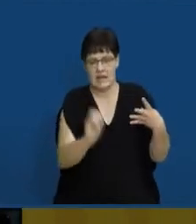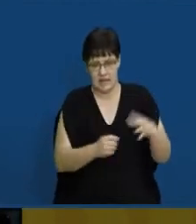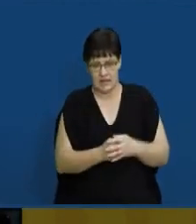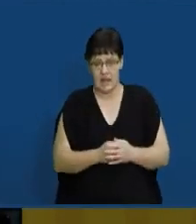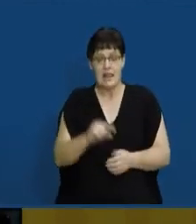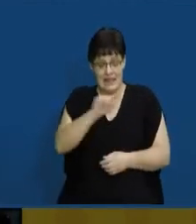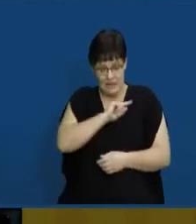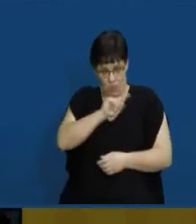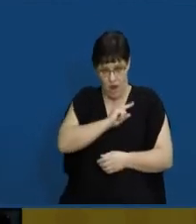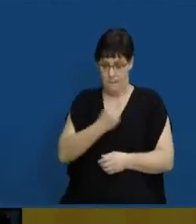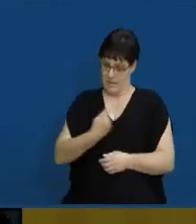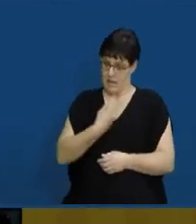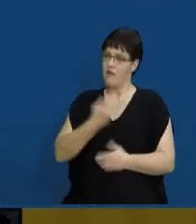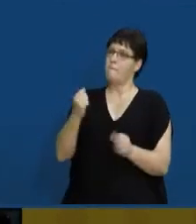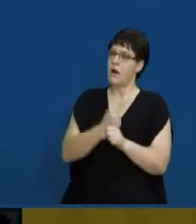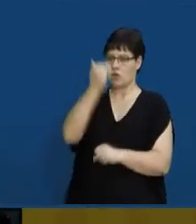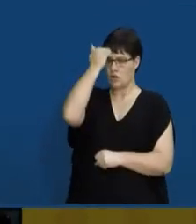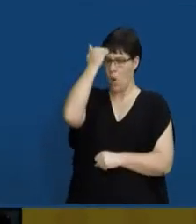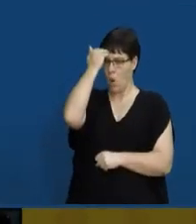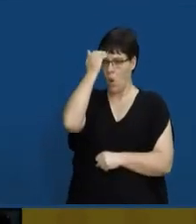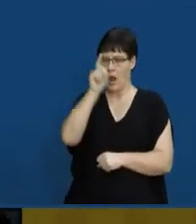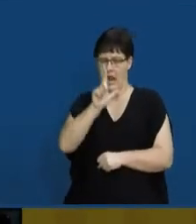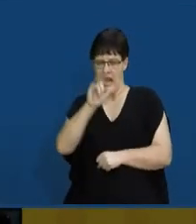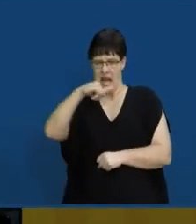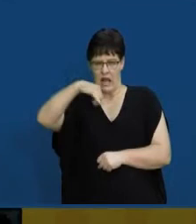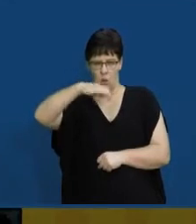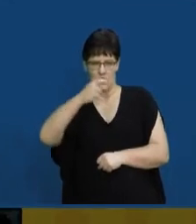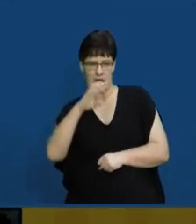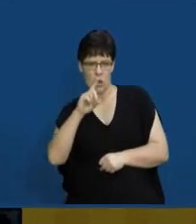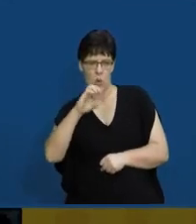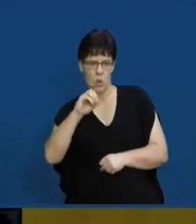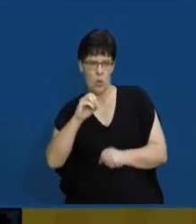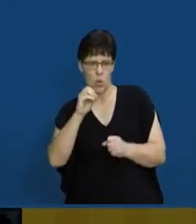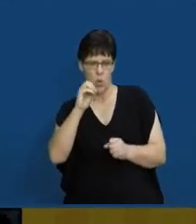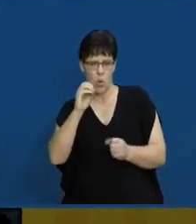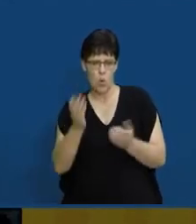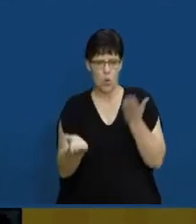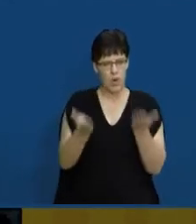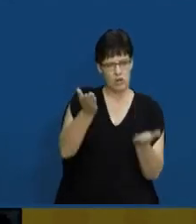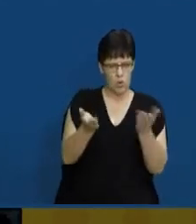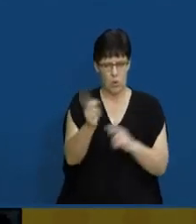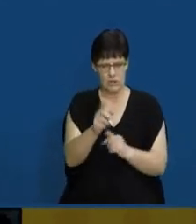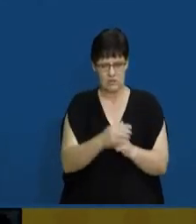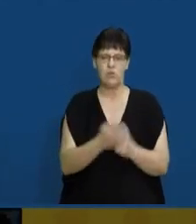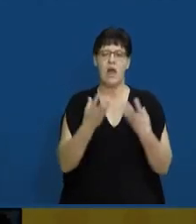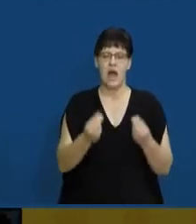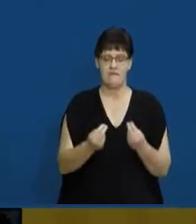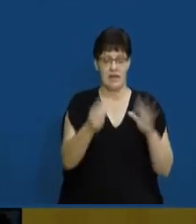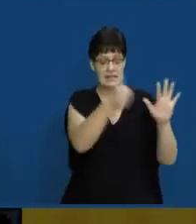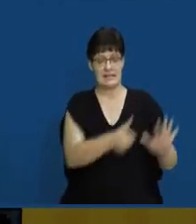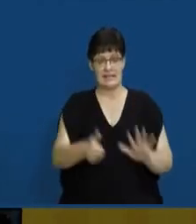need to know which are your liquidity ratios. For example, let's go through them. We have